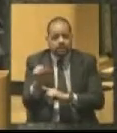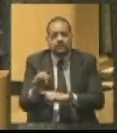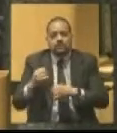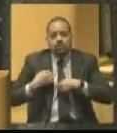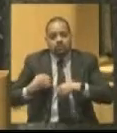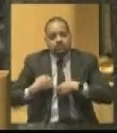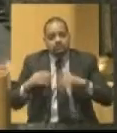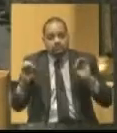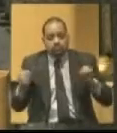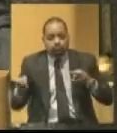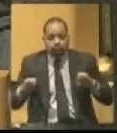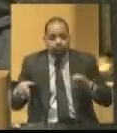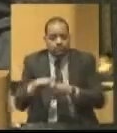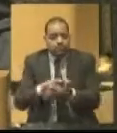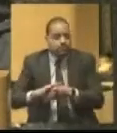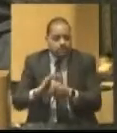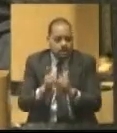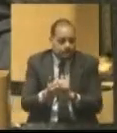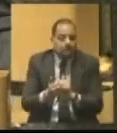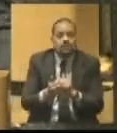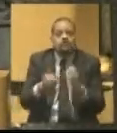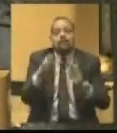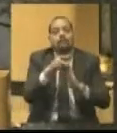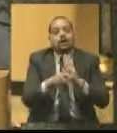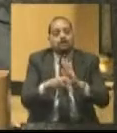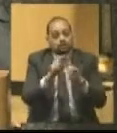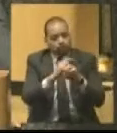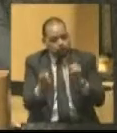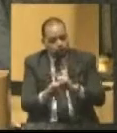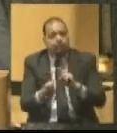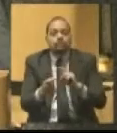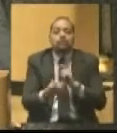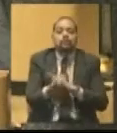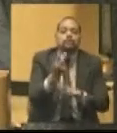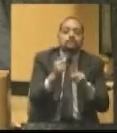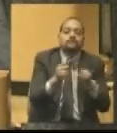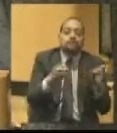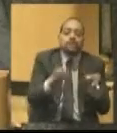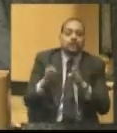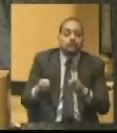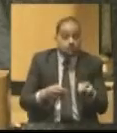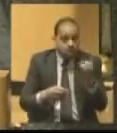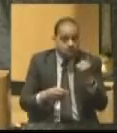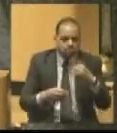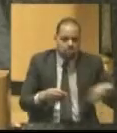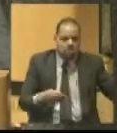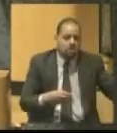changing military policy on the ground in two distinct ways, one of them well known, the other almost completely unknown.